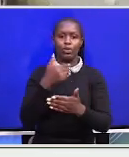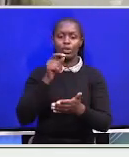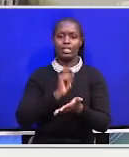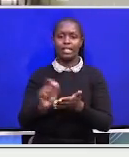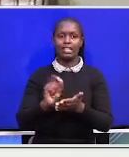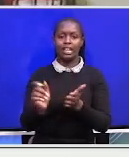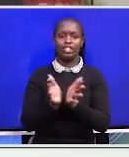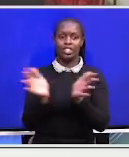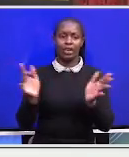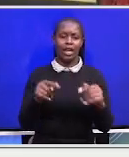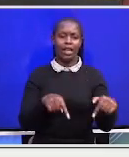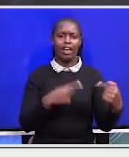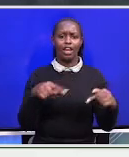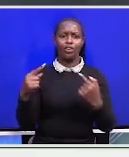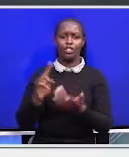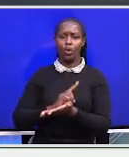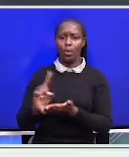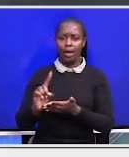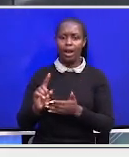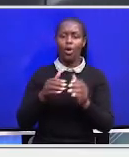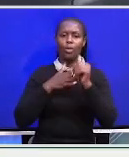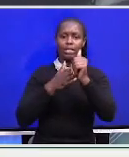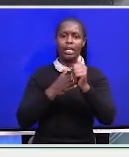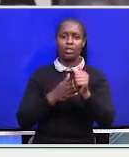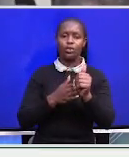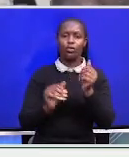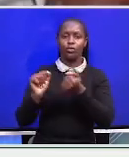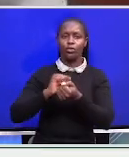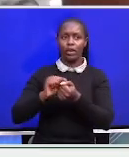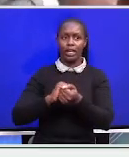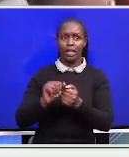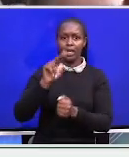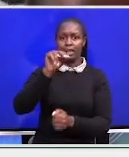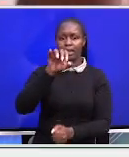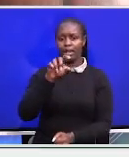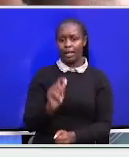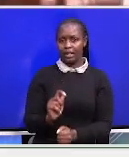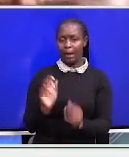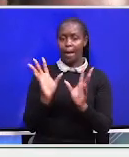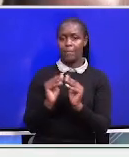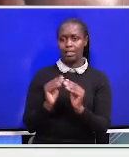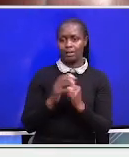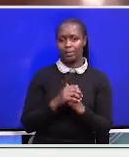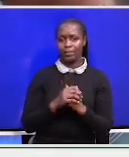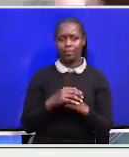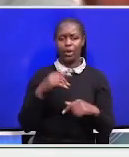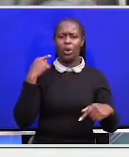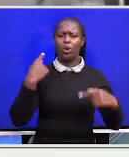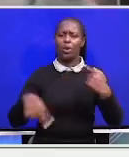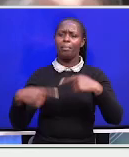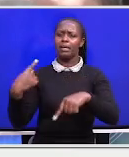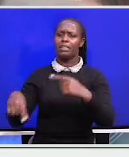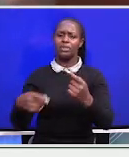General in a chaotic week that led to Friday's next meeting. Hakuna haja ya mashindano madogo